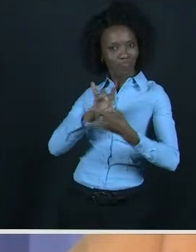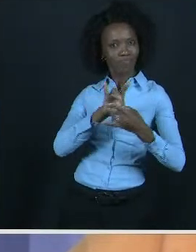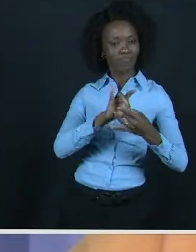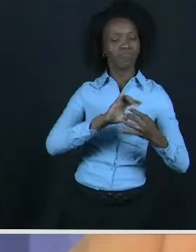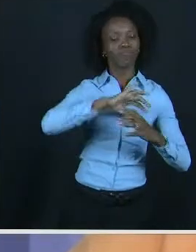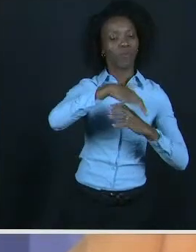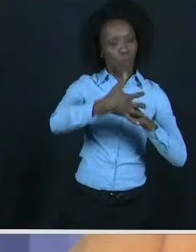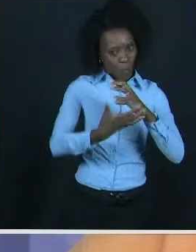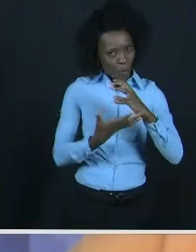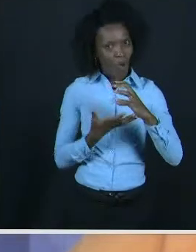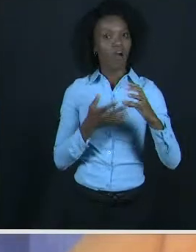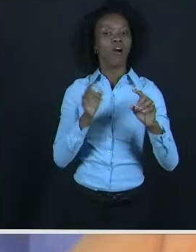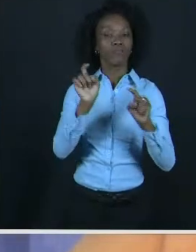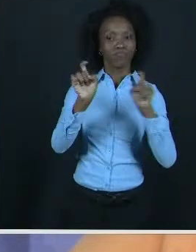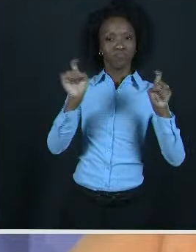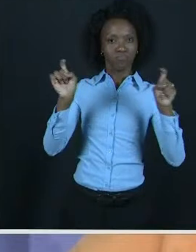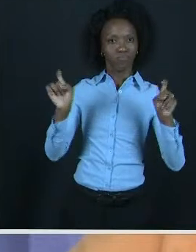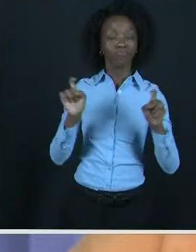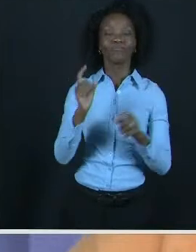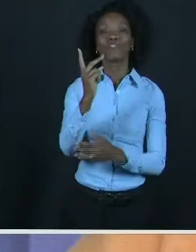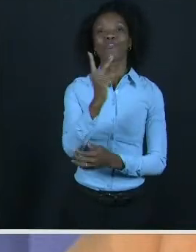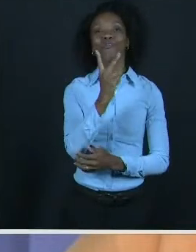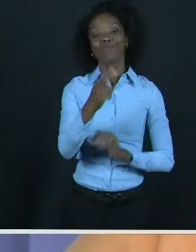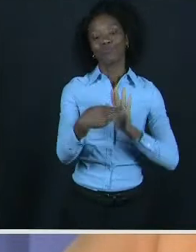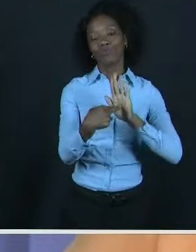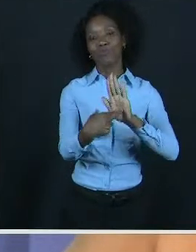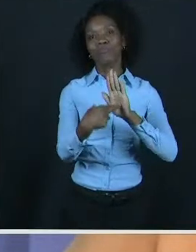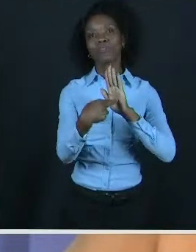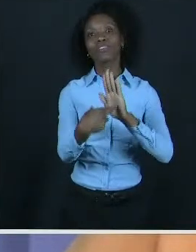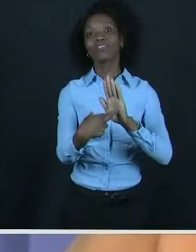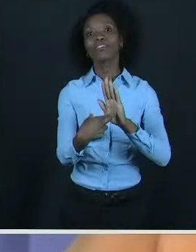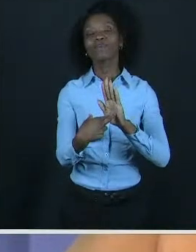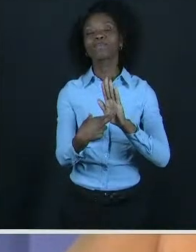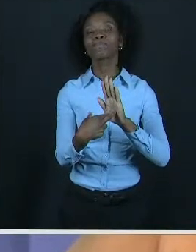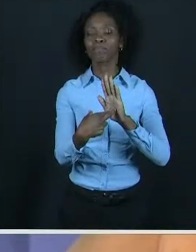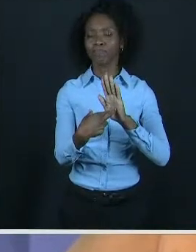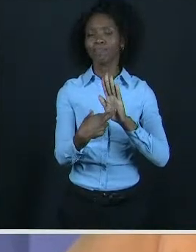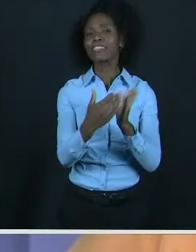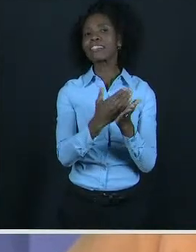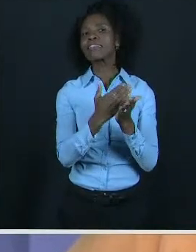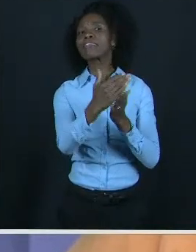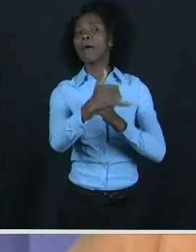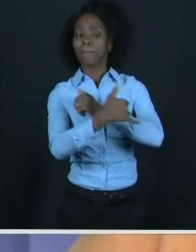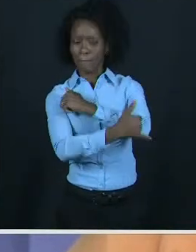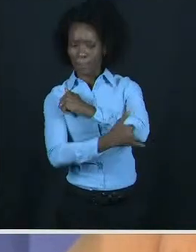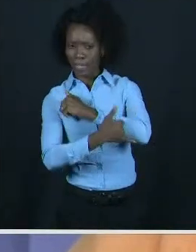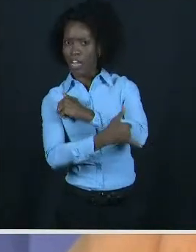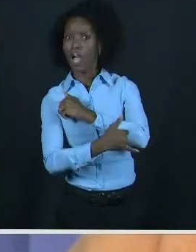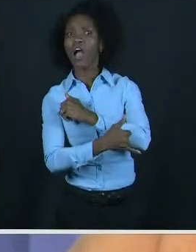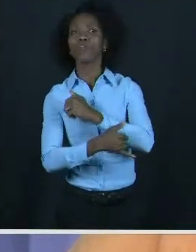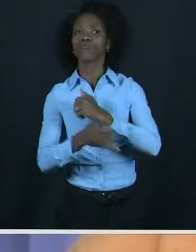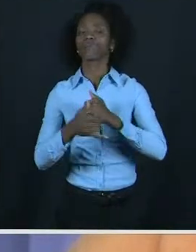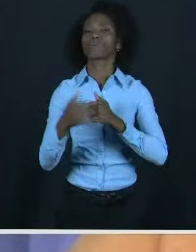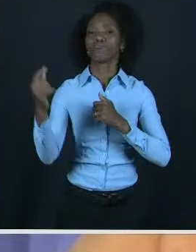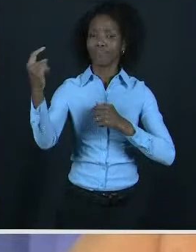world, and also representing certain continents that are